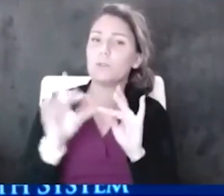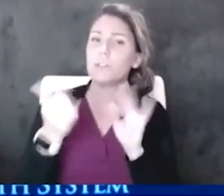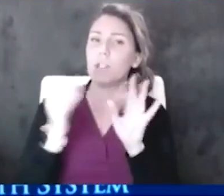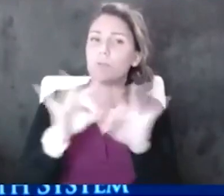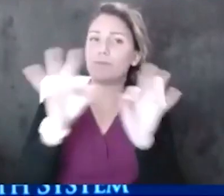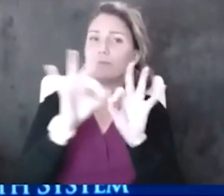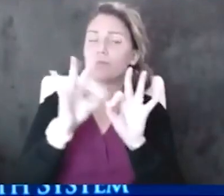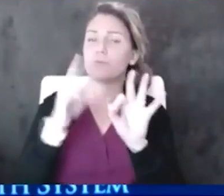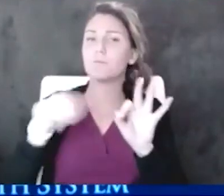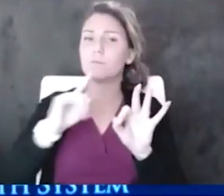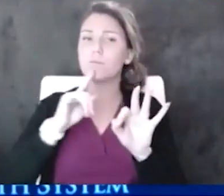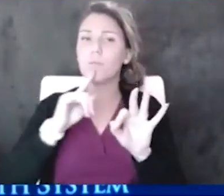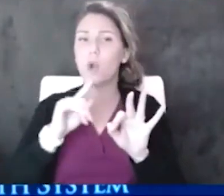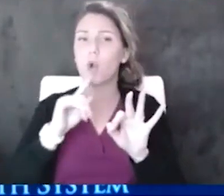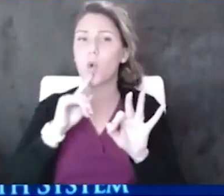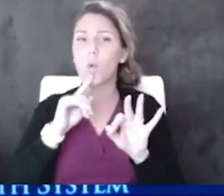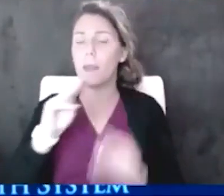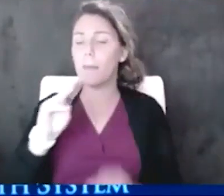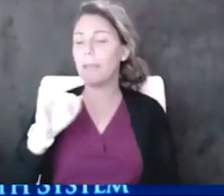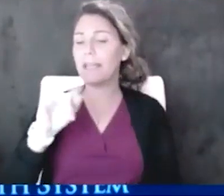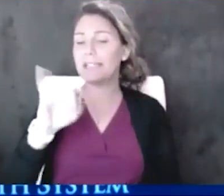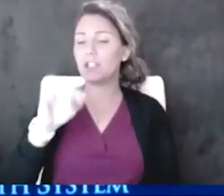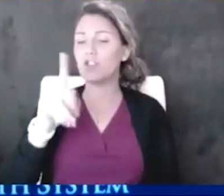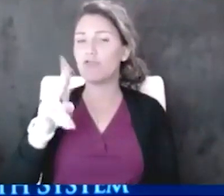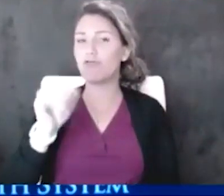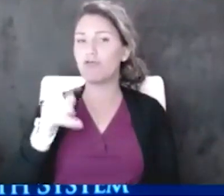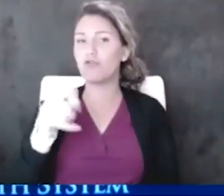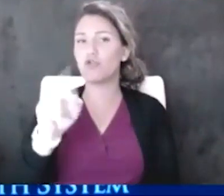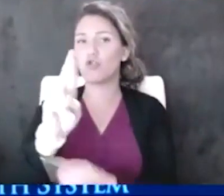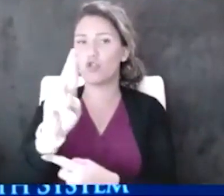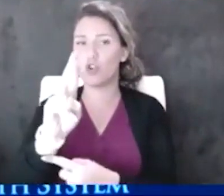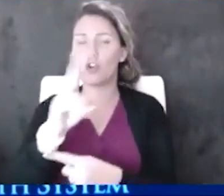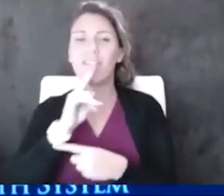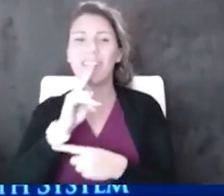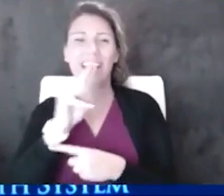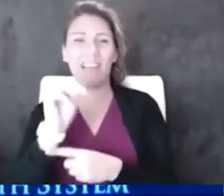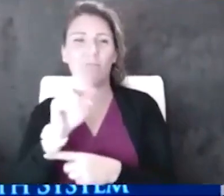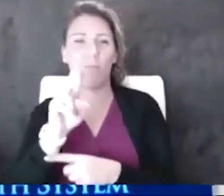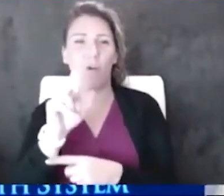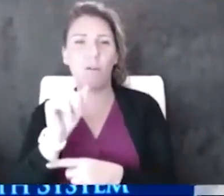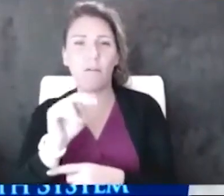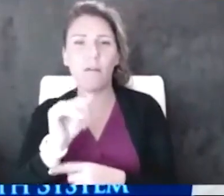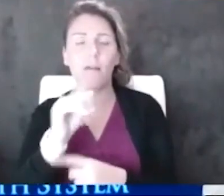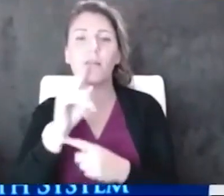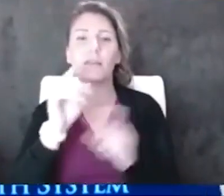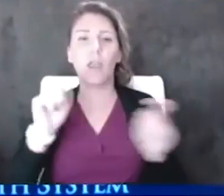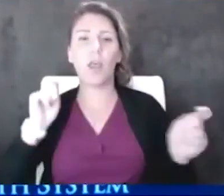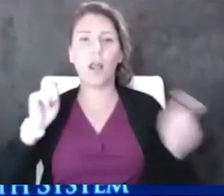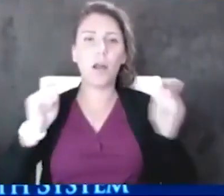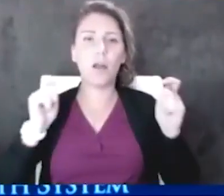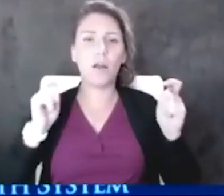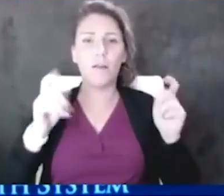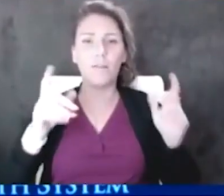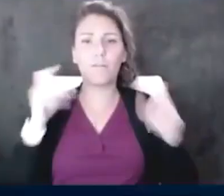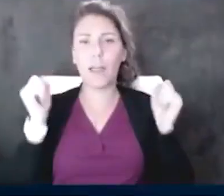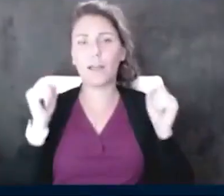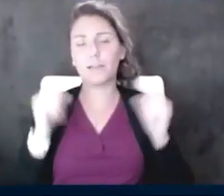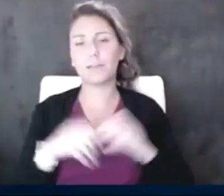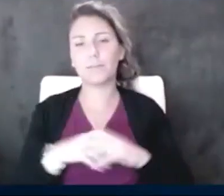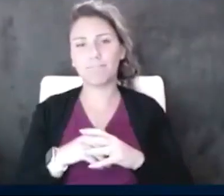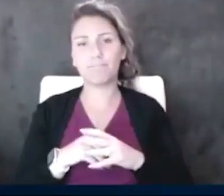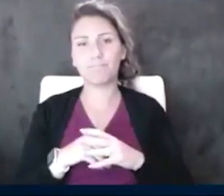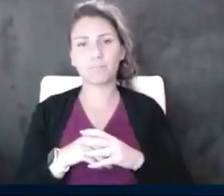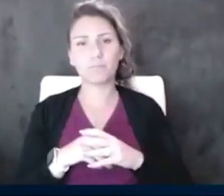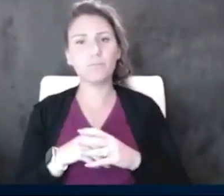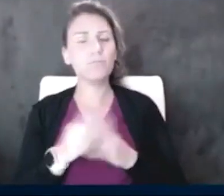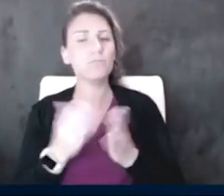RNA vaccines especially can pivot so fast that even if another strain comes up, the ability to pivot is strong. All right, Chelsea, get ready because I've